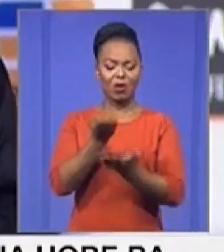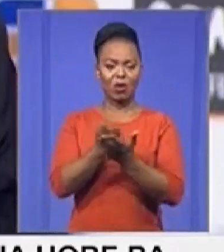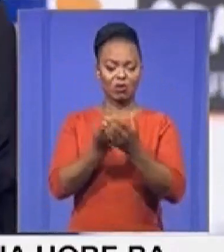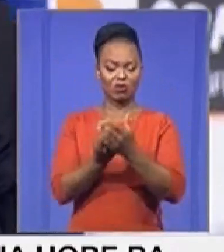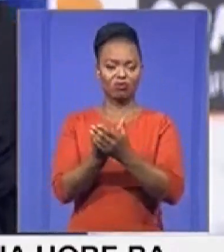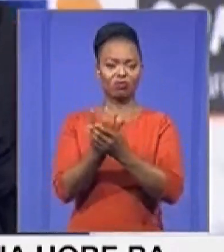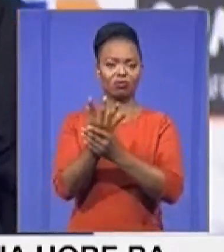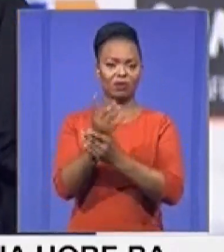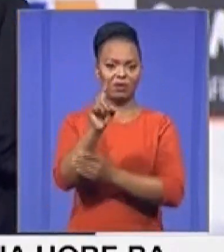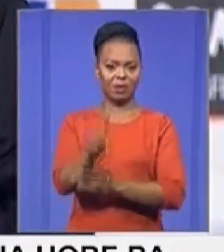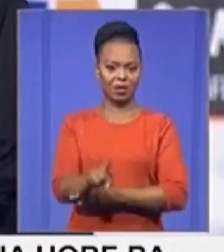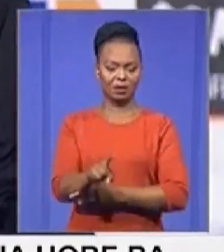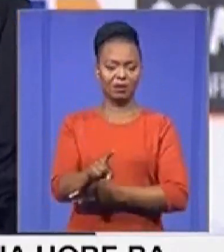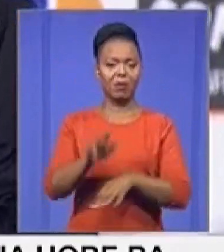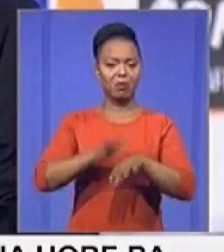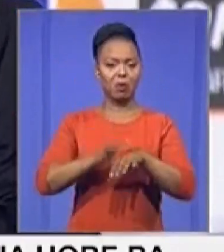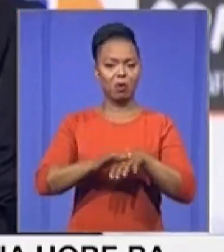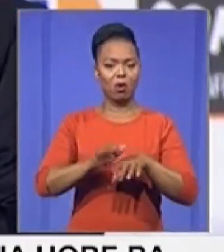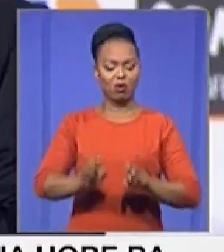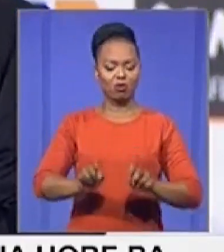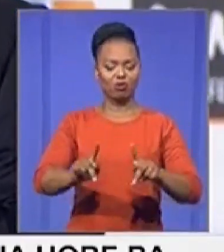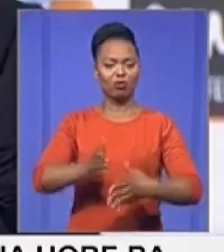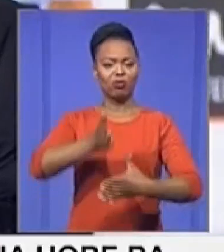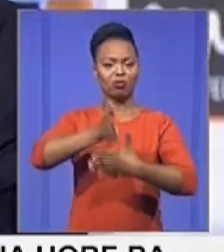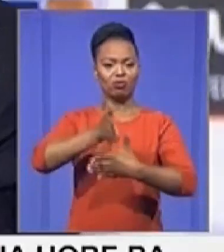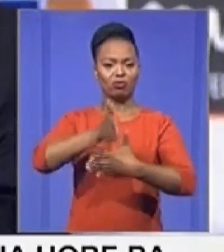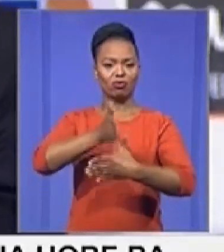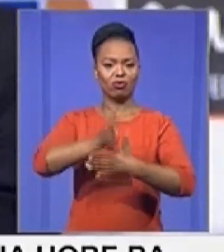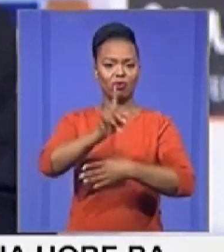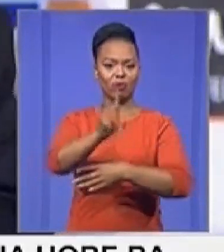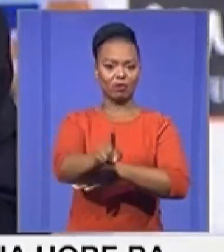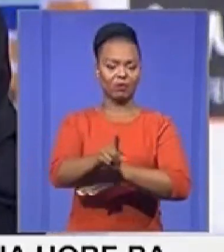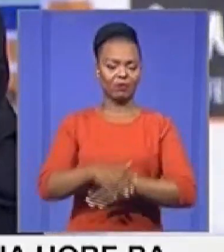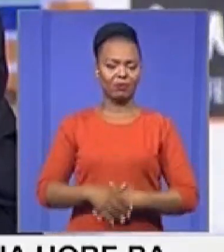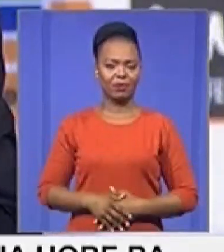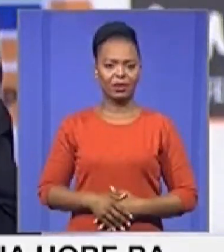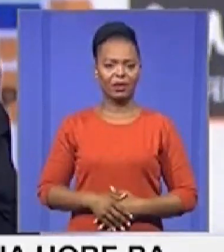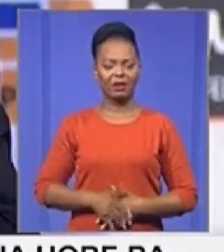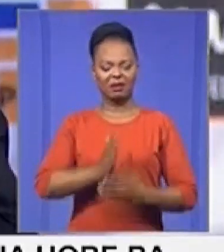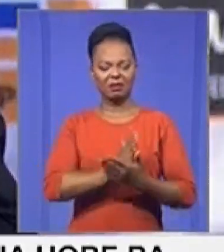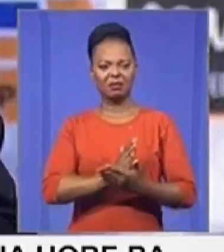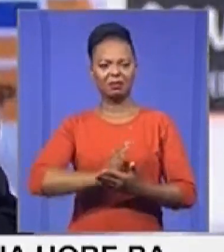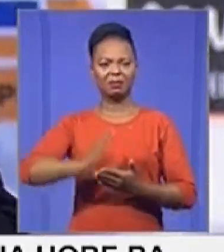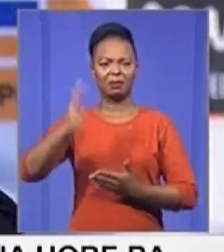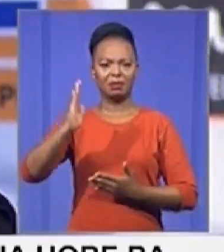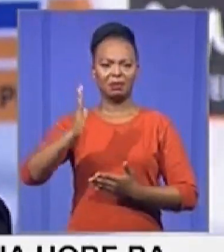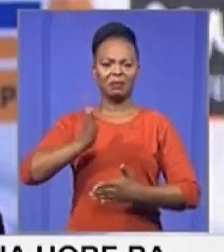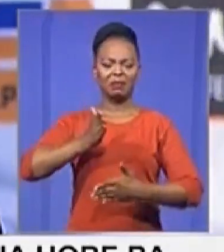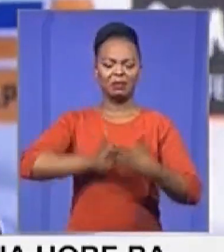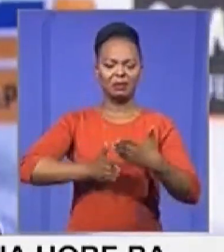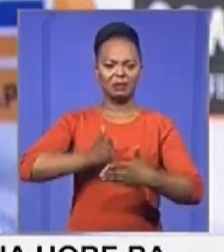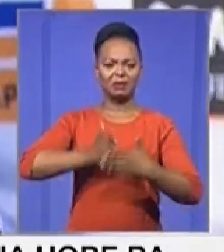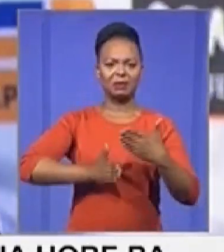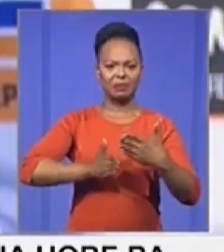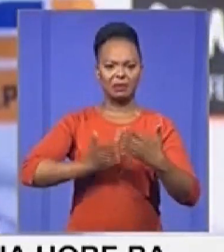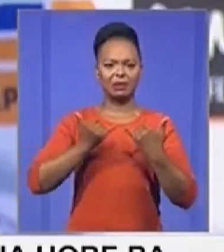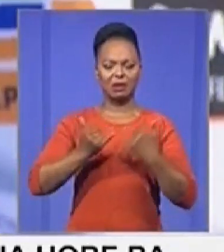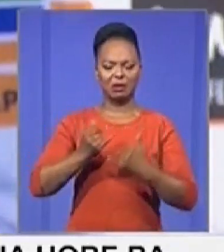economy and create more jobs. We have to eradicate the scourge of